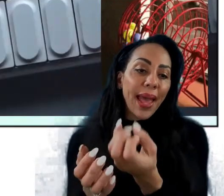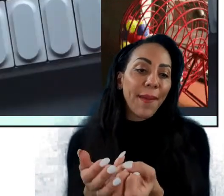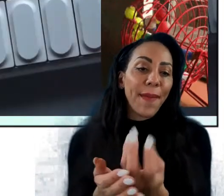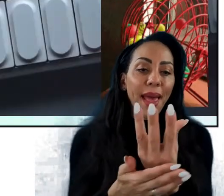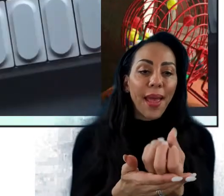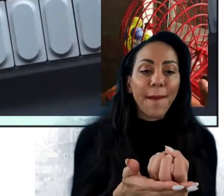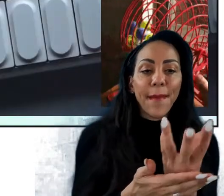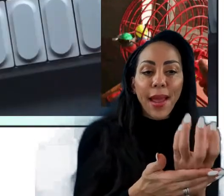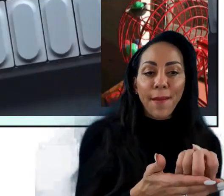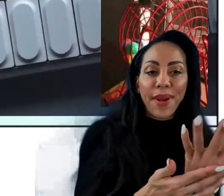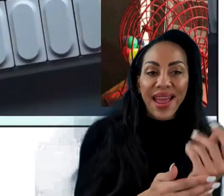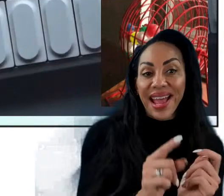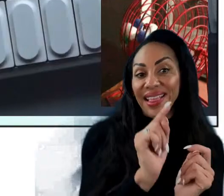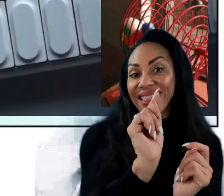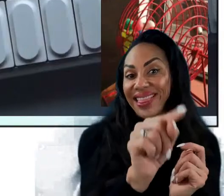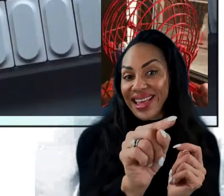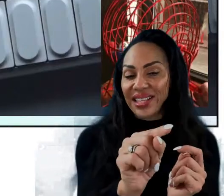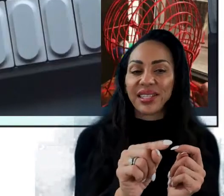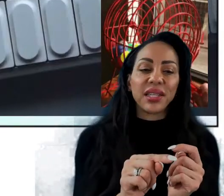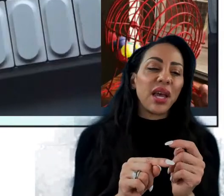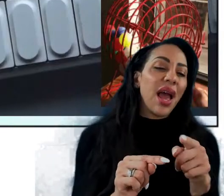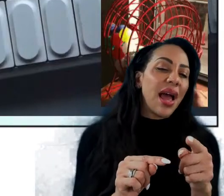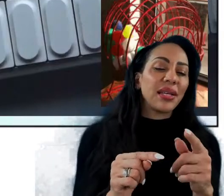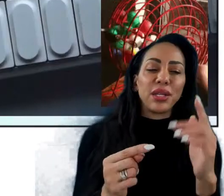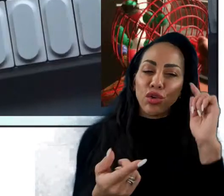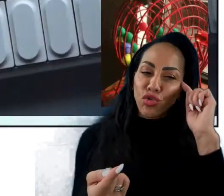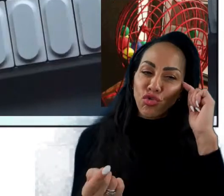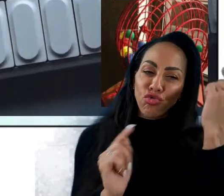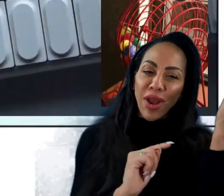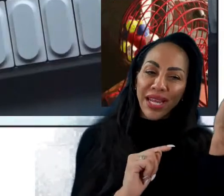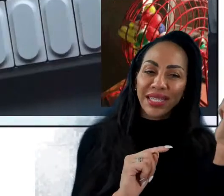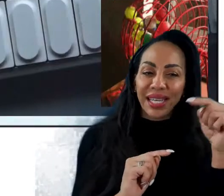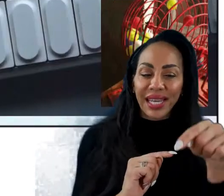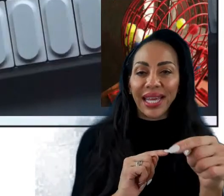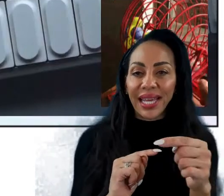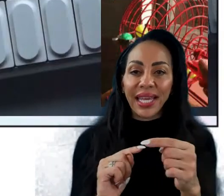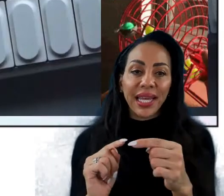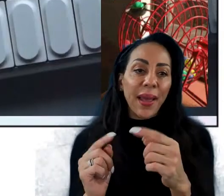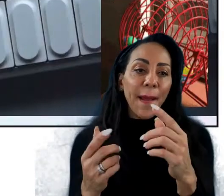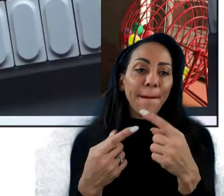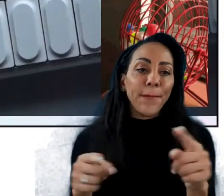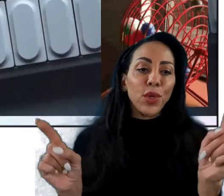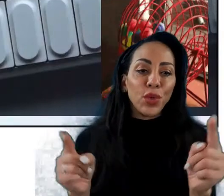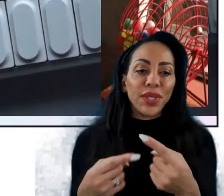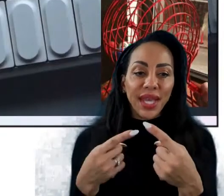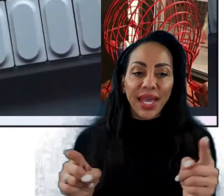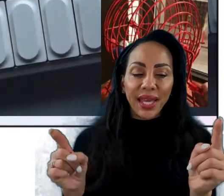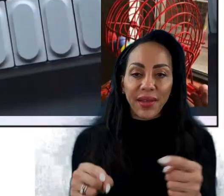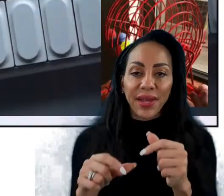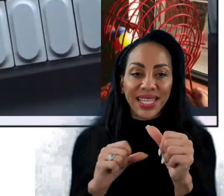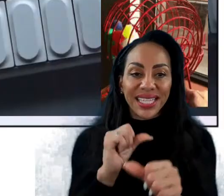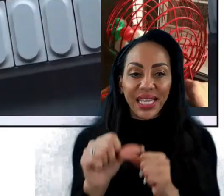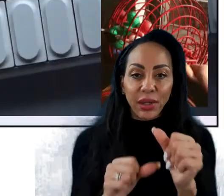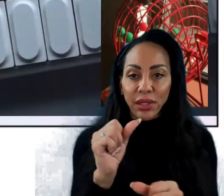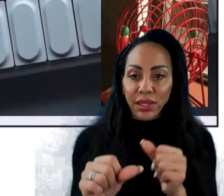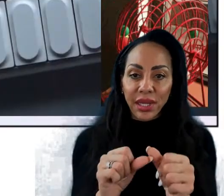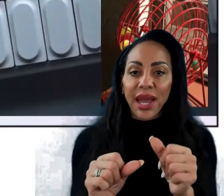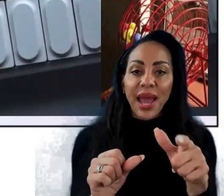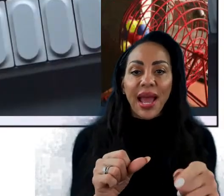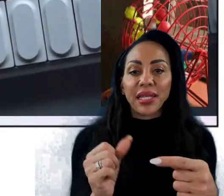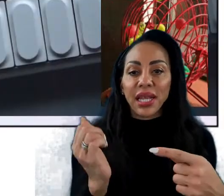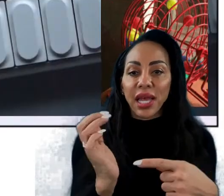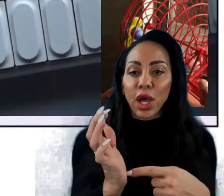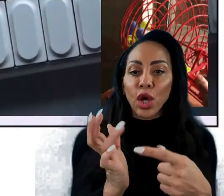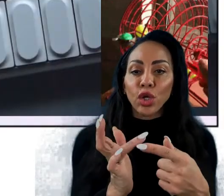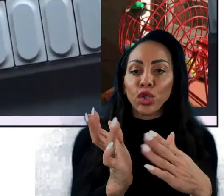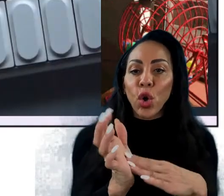got lots of many other really crazy sequences, one of them being a tombola here, where you basically fling notes into the tombola, like these balls, and when they